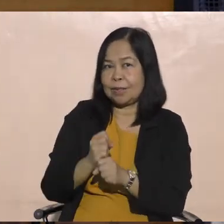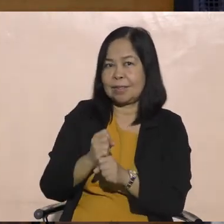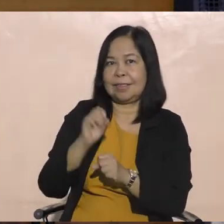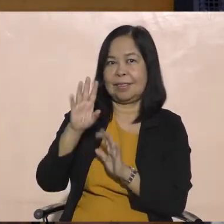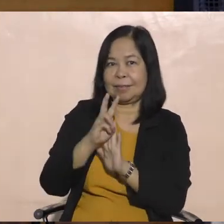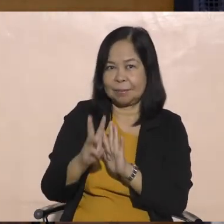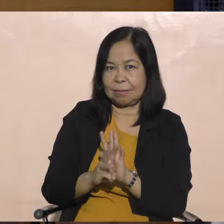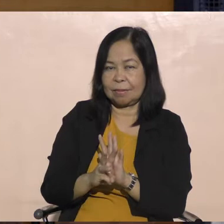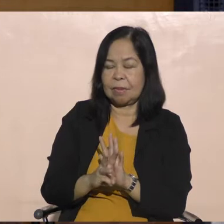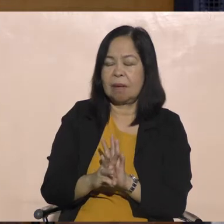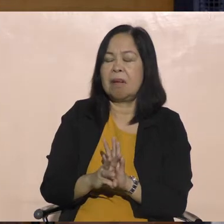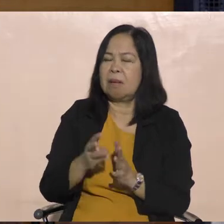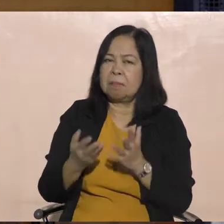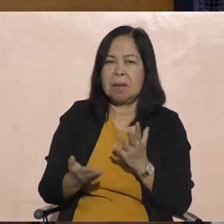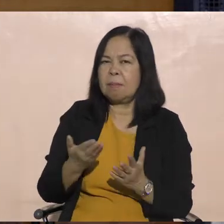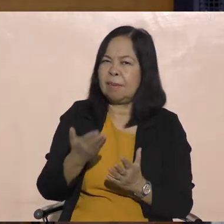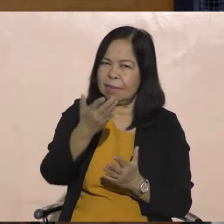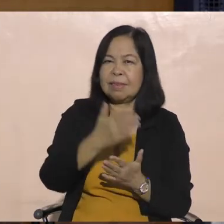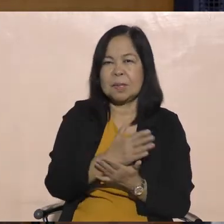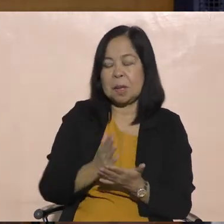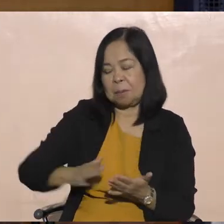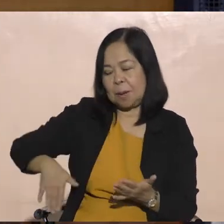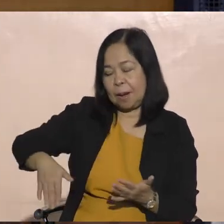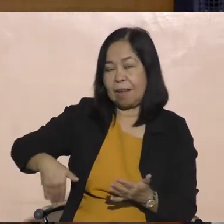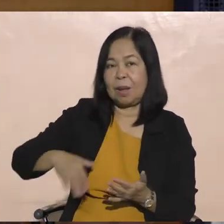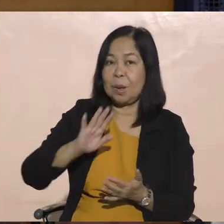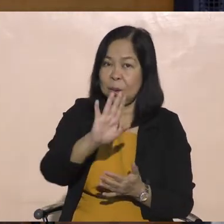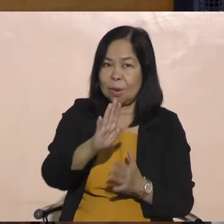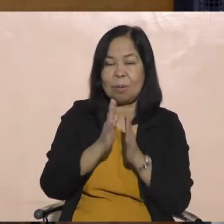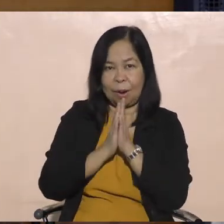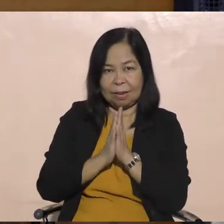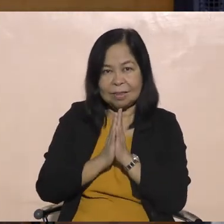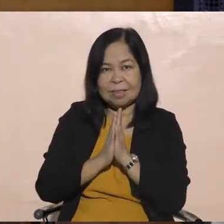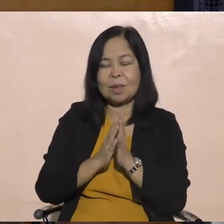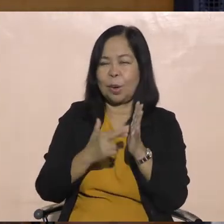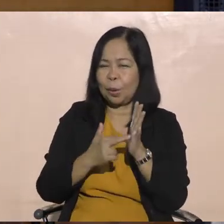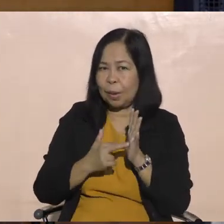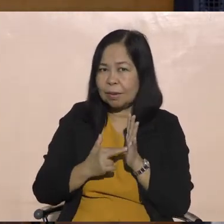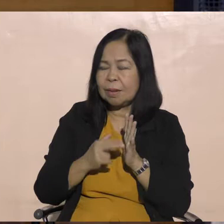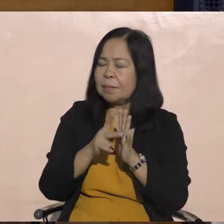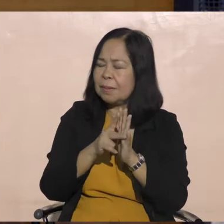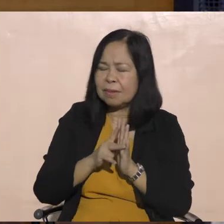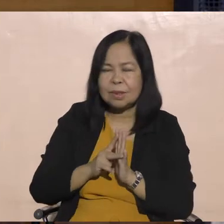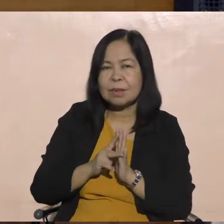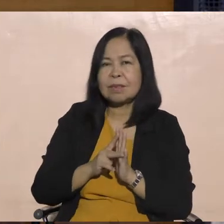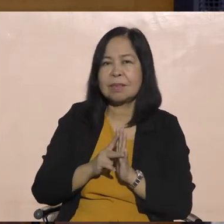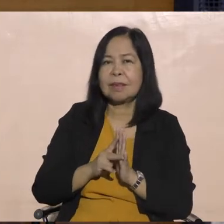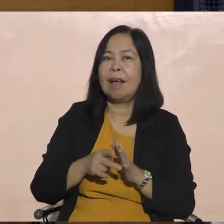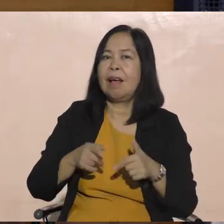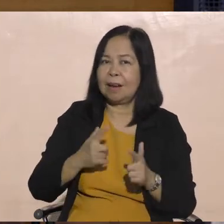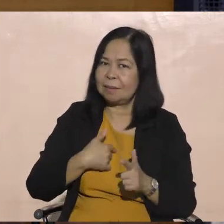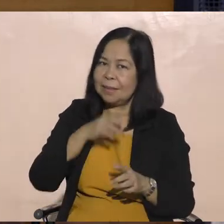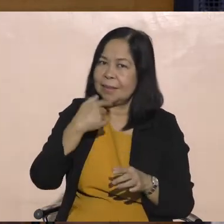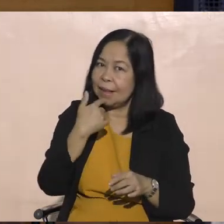some delays to your prayers, to your requests, to your petitions. But let me tell you, my dear brothers and